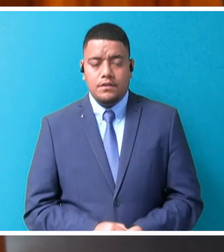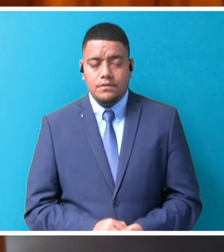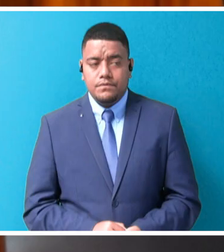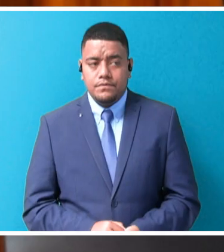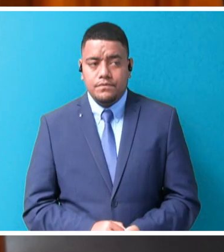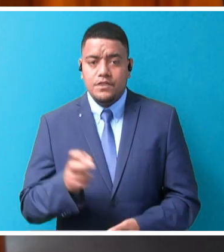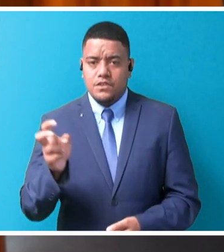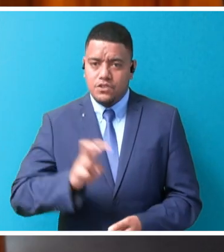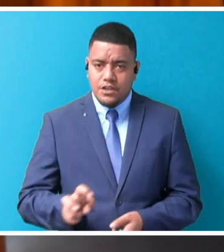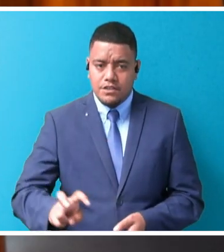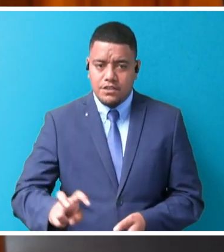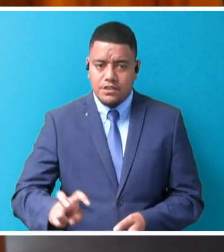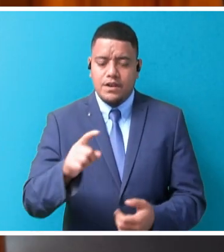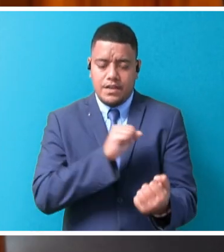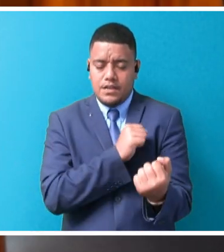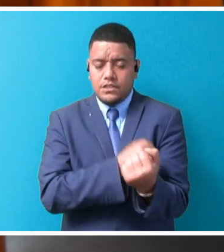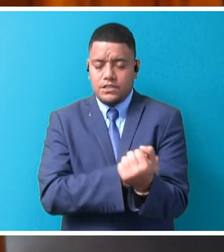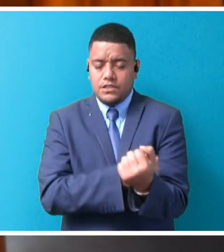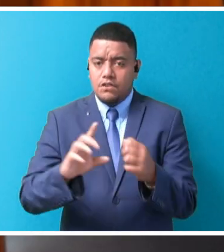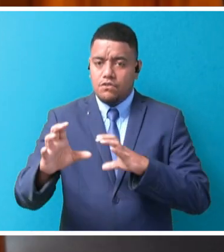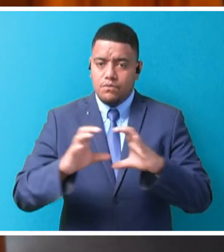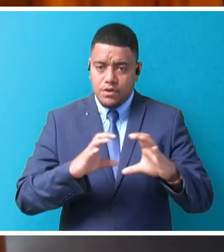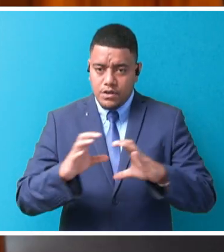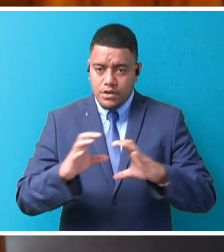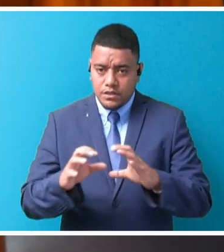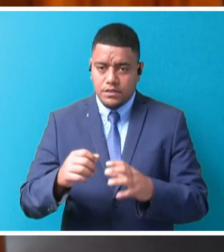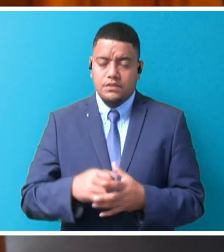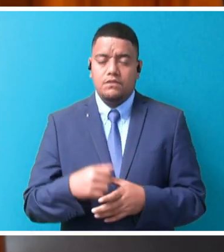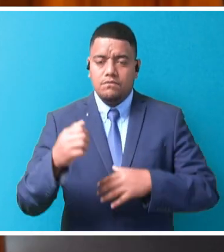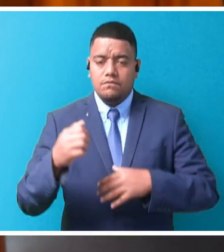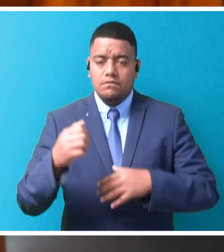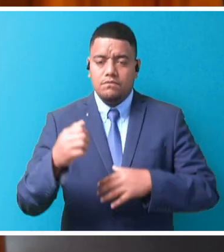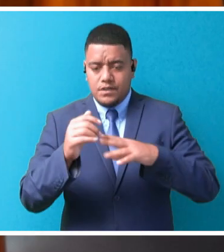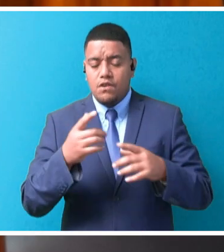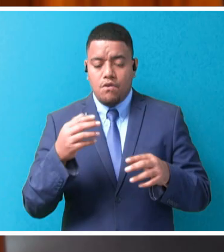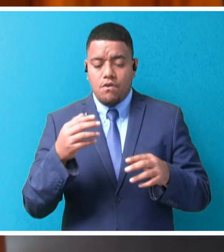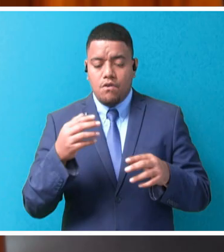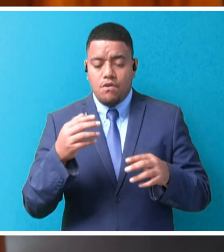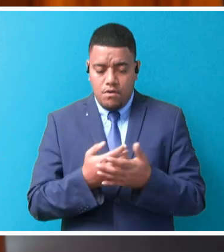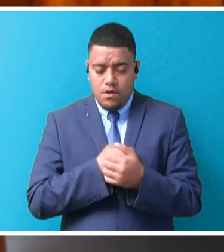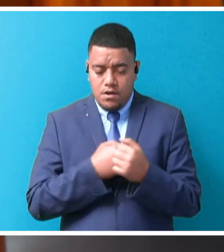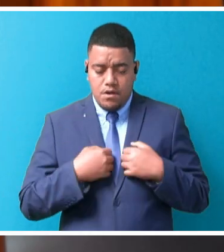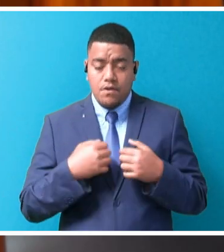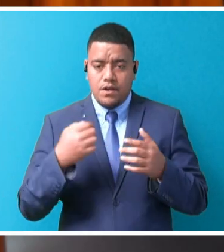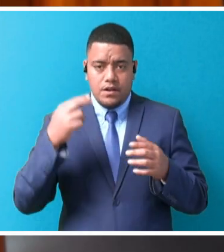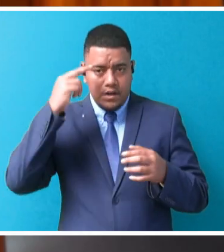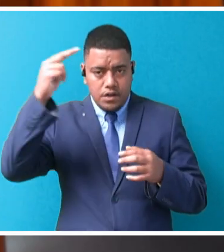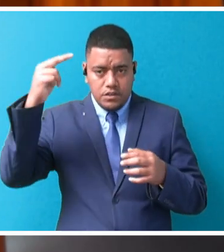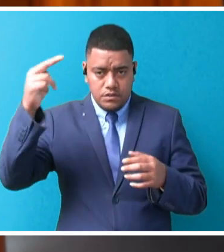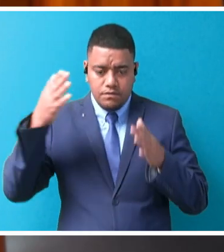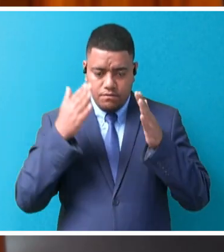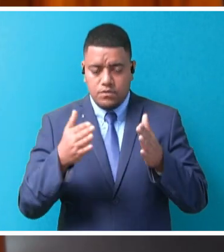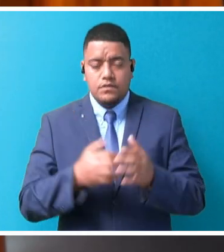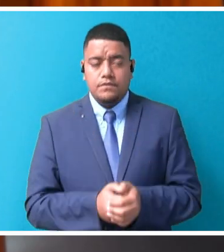of transport, energy, and communication infrastructure over our national journey. In the rural